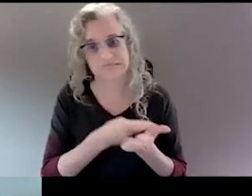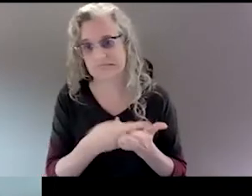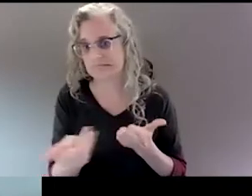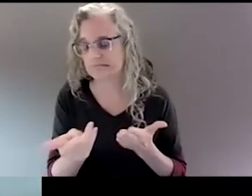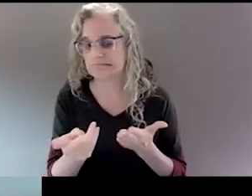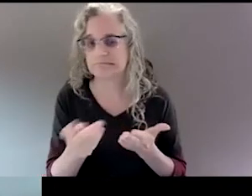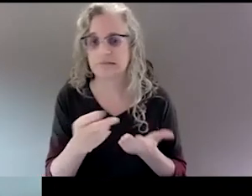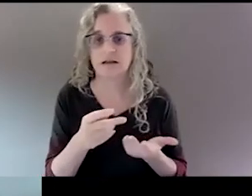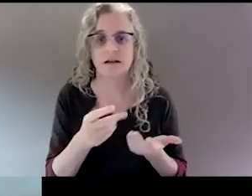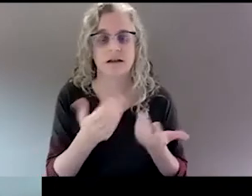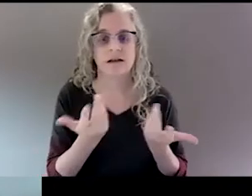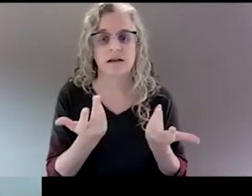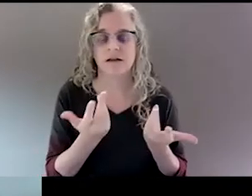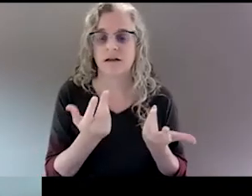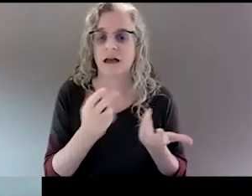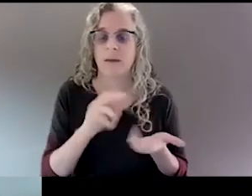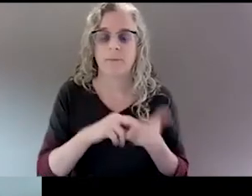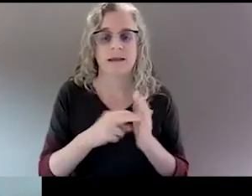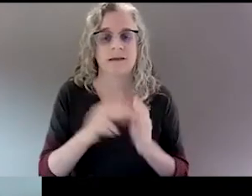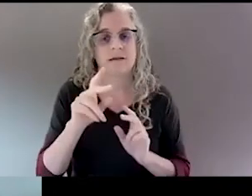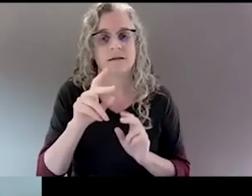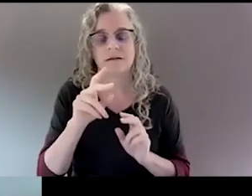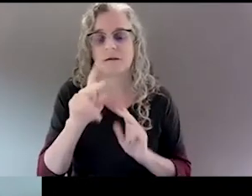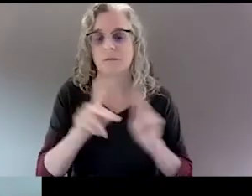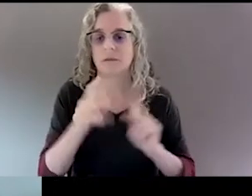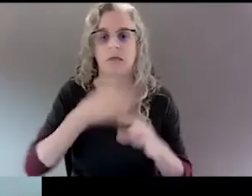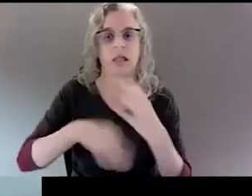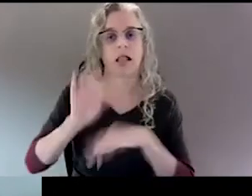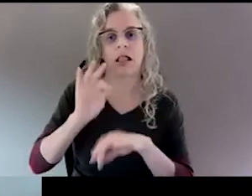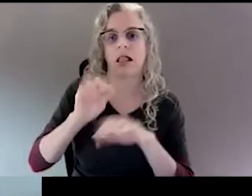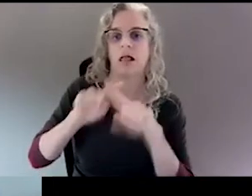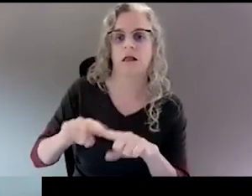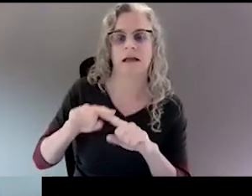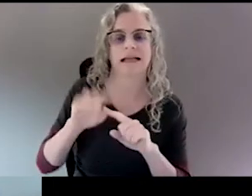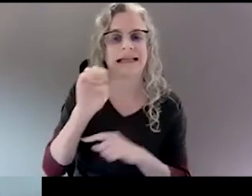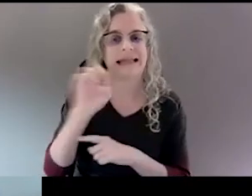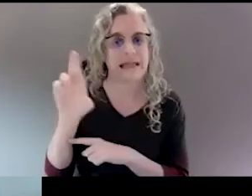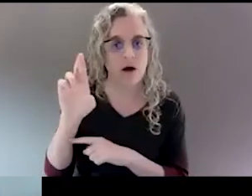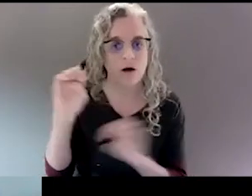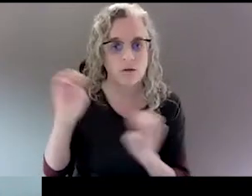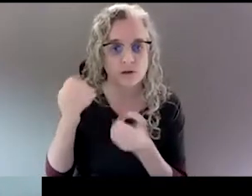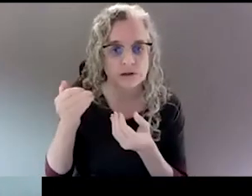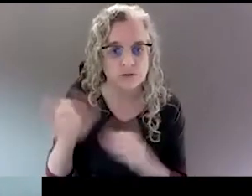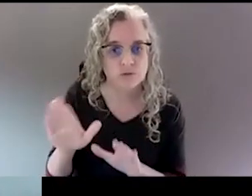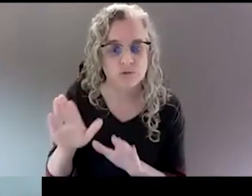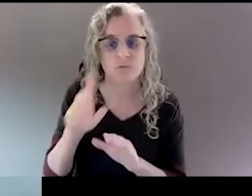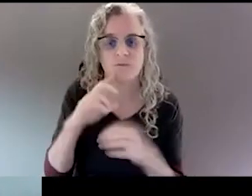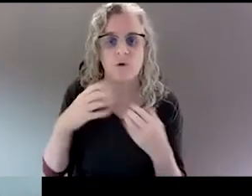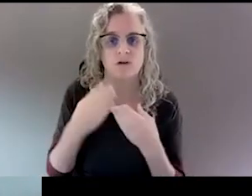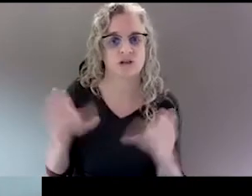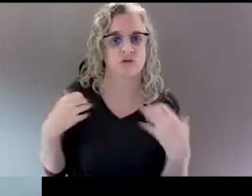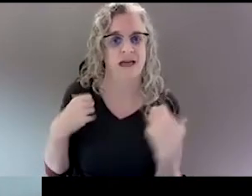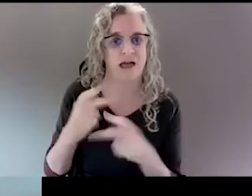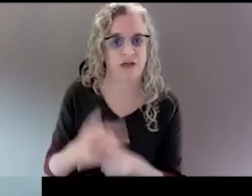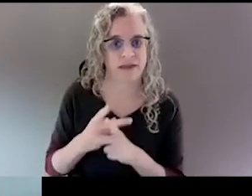departments for a lot of care during that time. There's a lot of issues in either understanding how